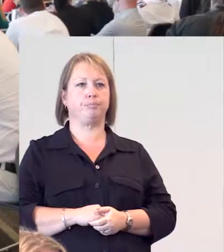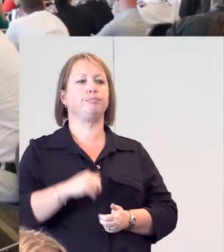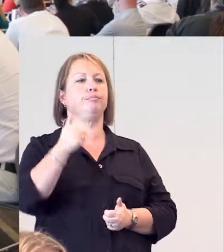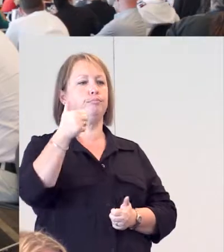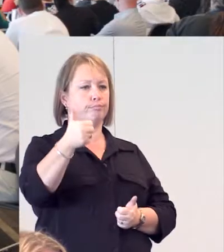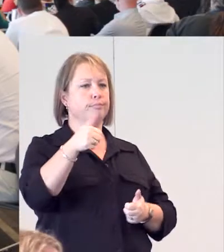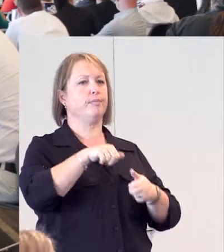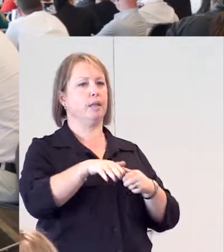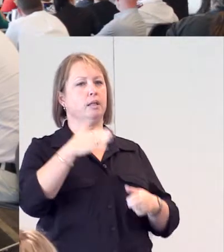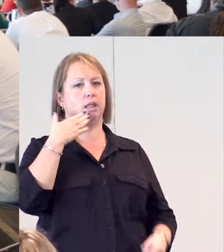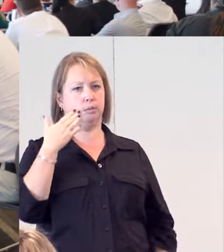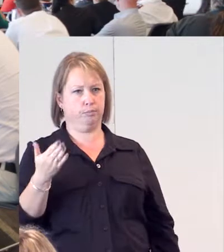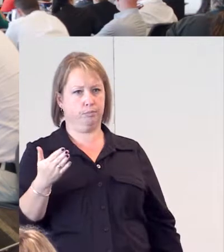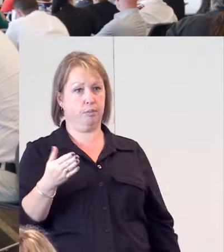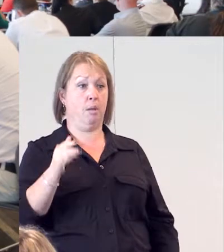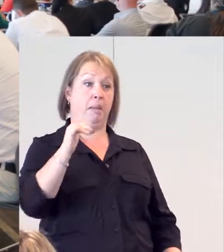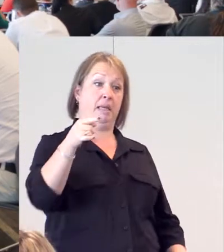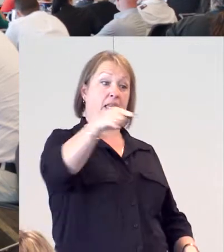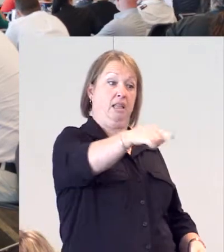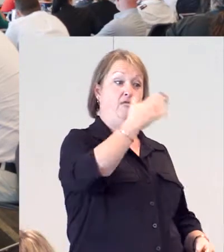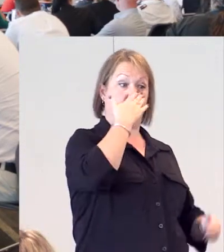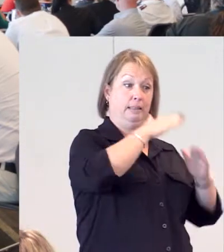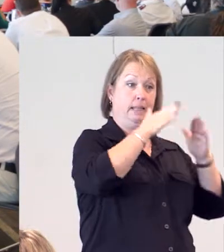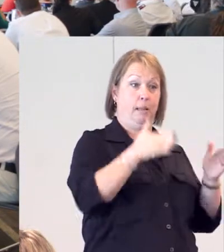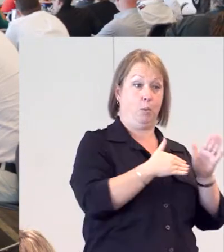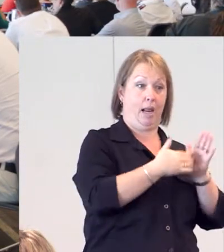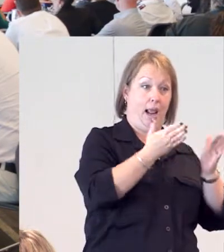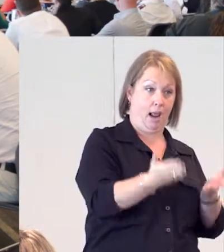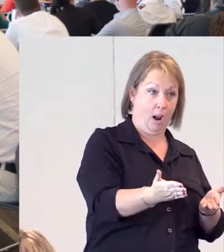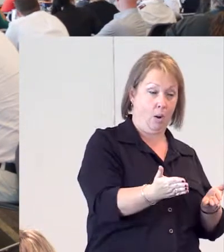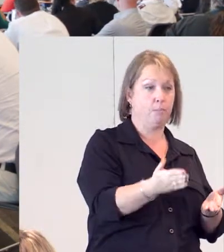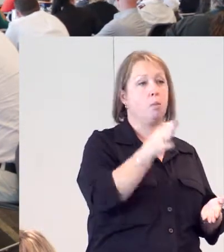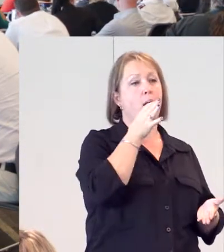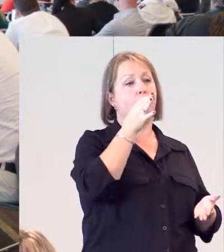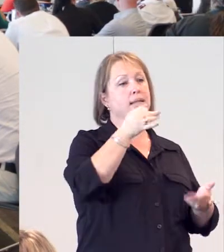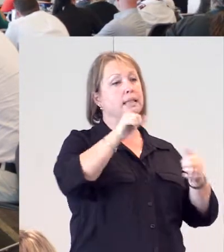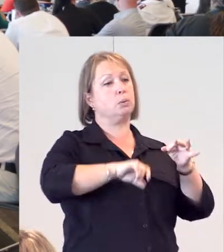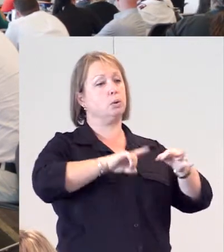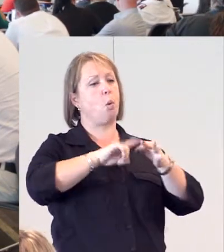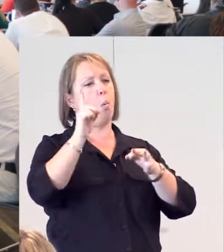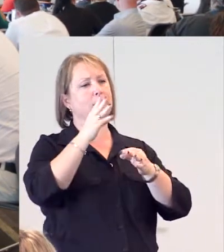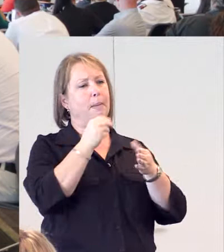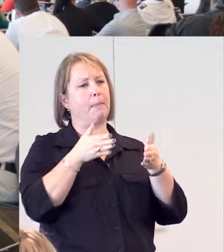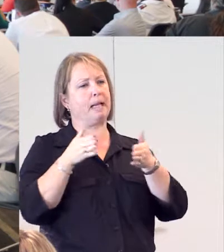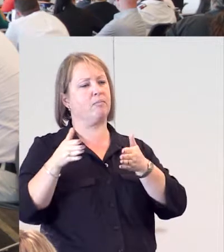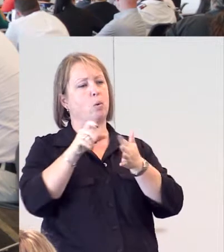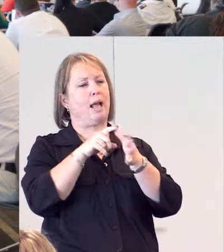Excellent, thank you. Might come up to this table now and ask, what are some of the mechanisms for data collection in